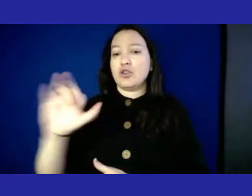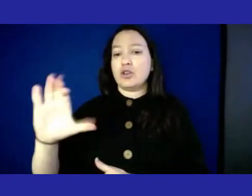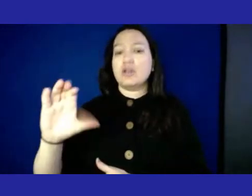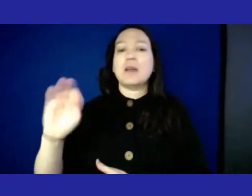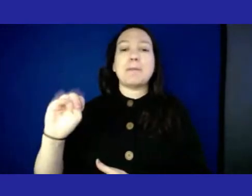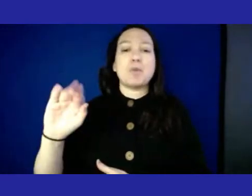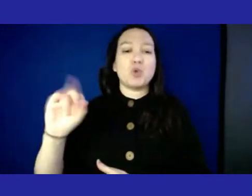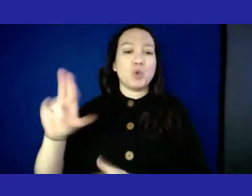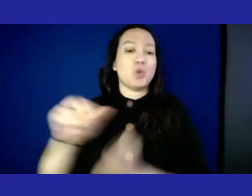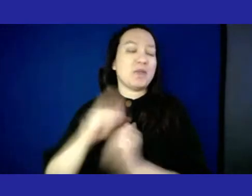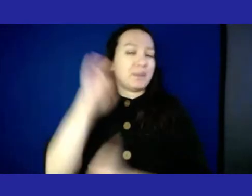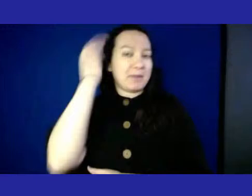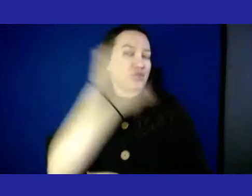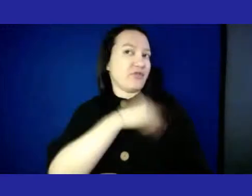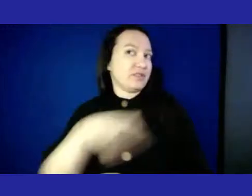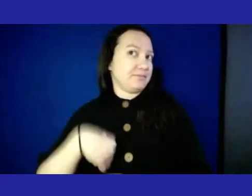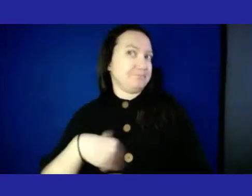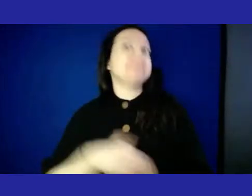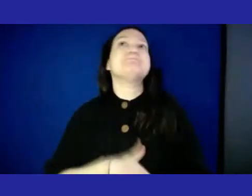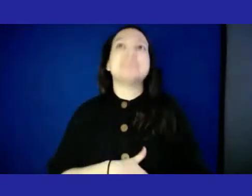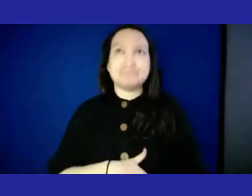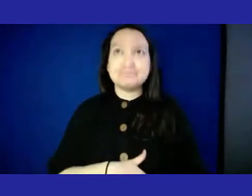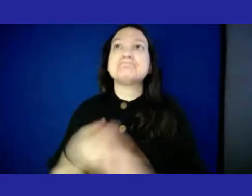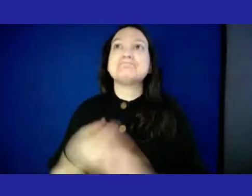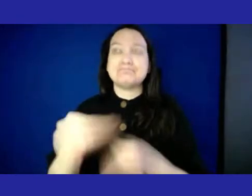with the mayor's office.